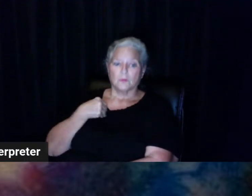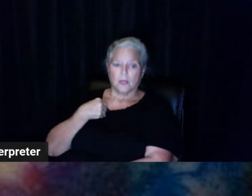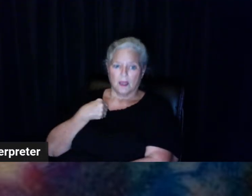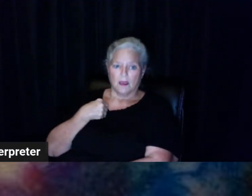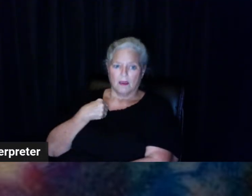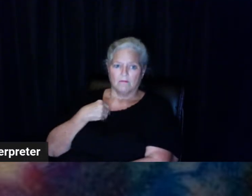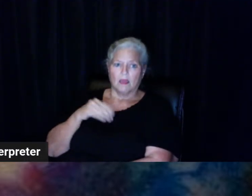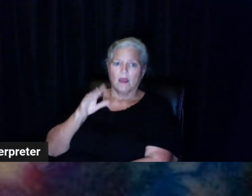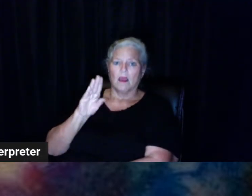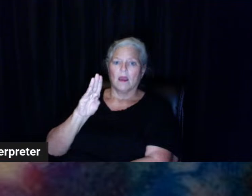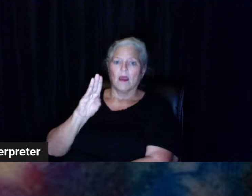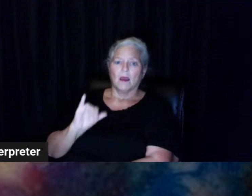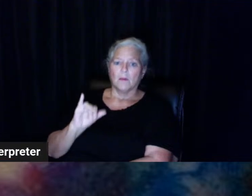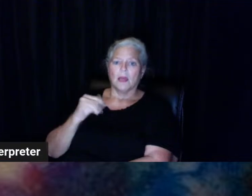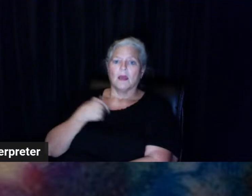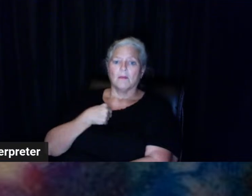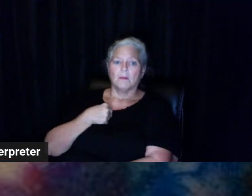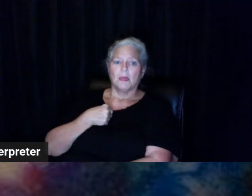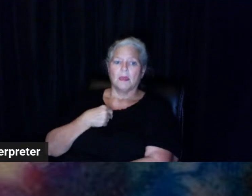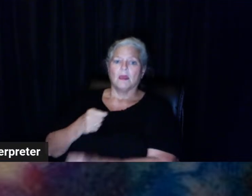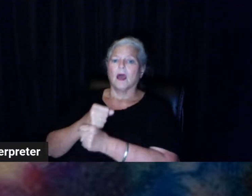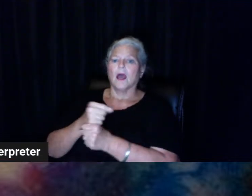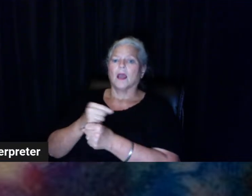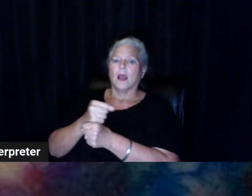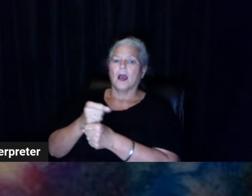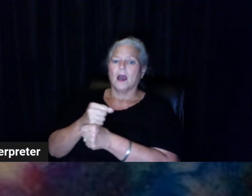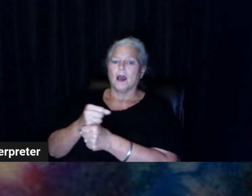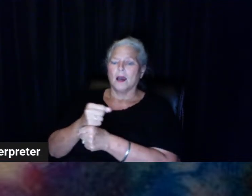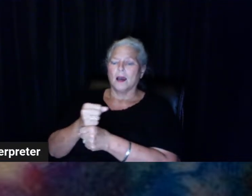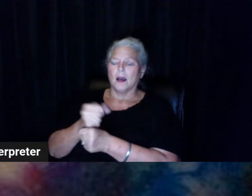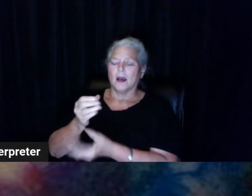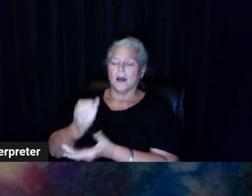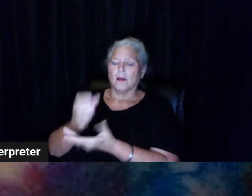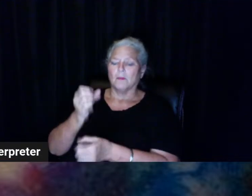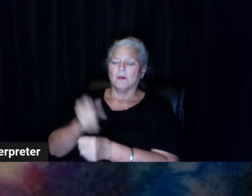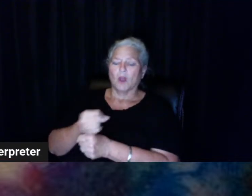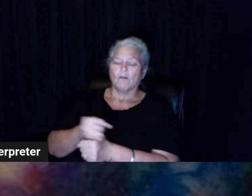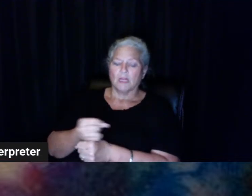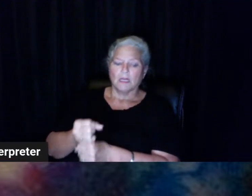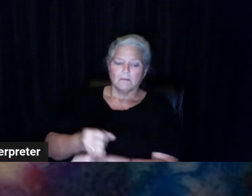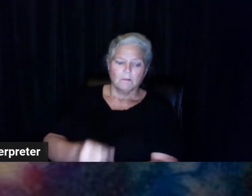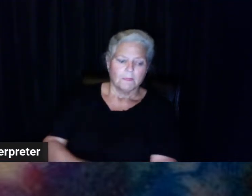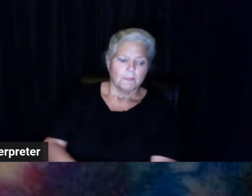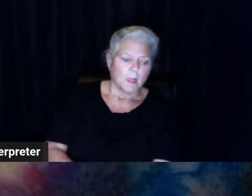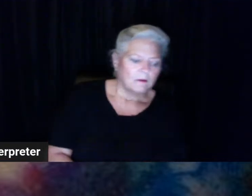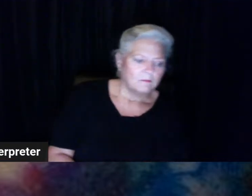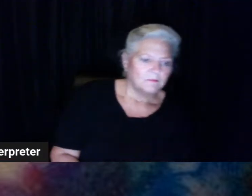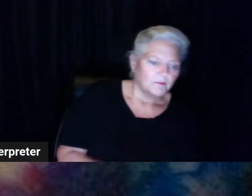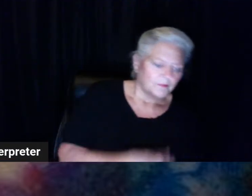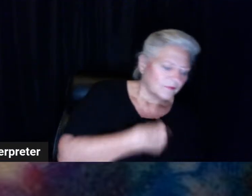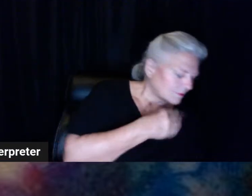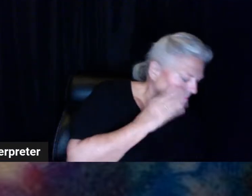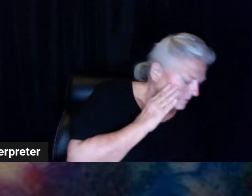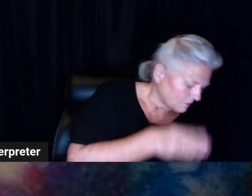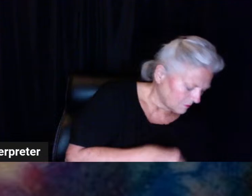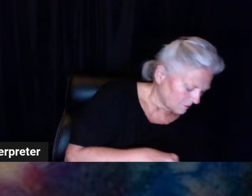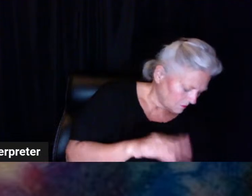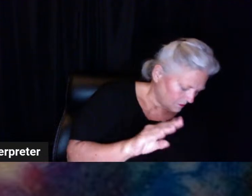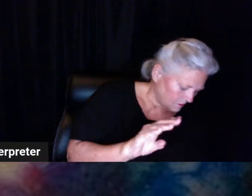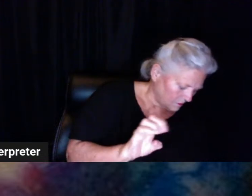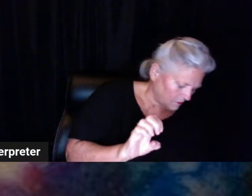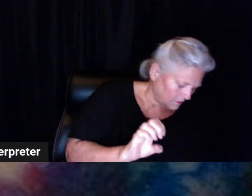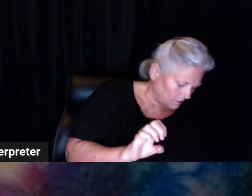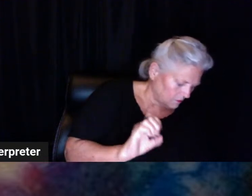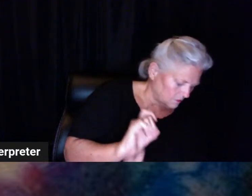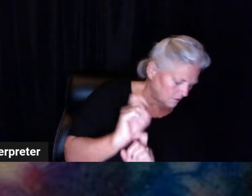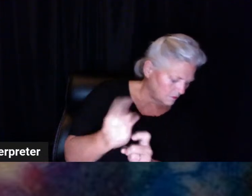buy me a cup of coffee, and I will be donating that money